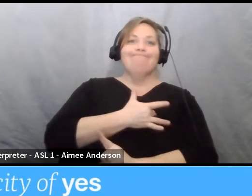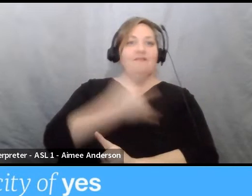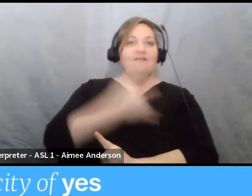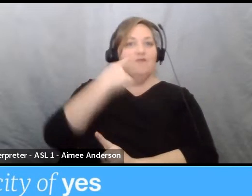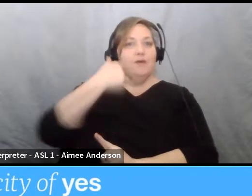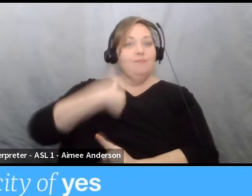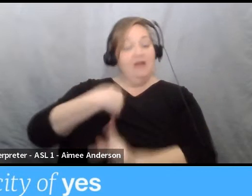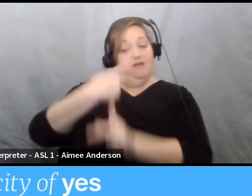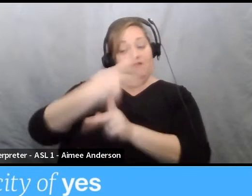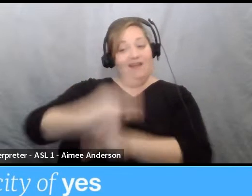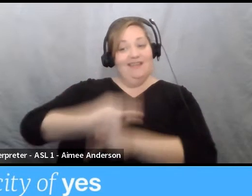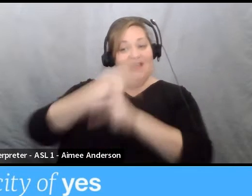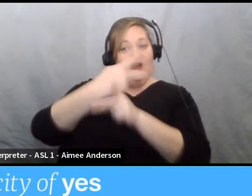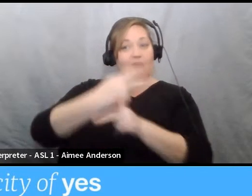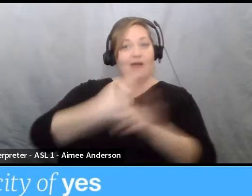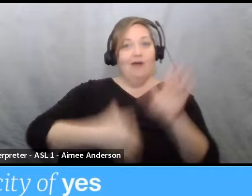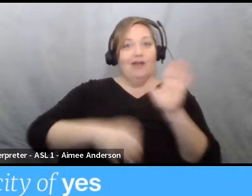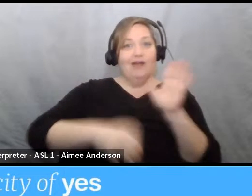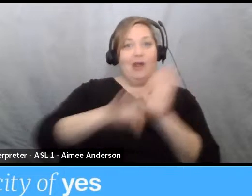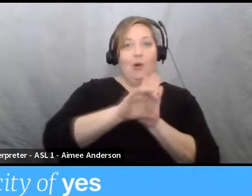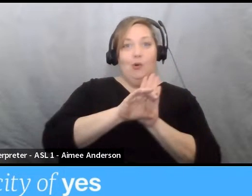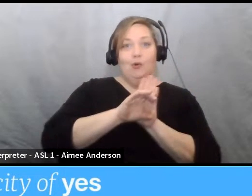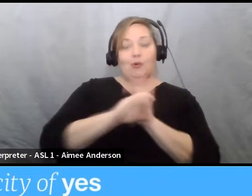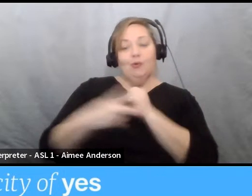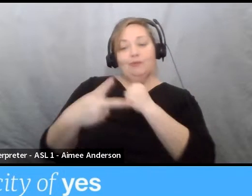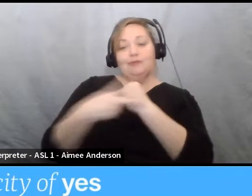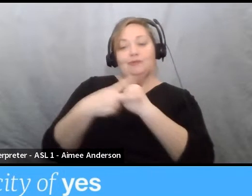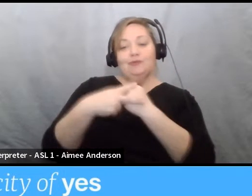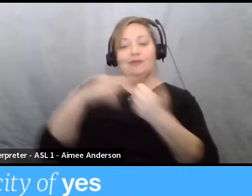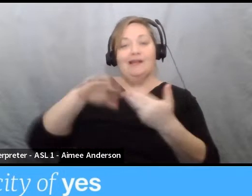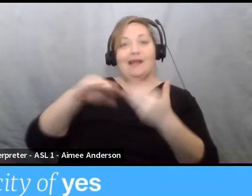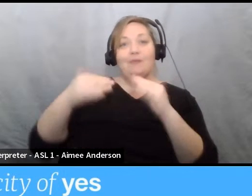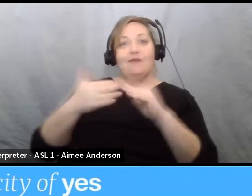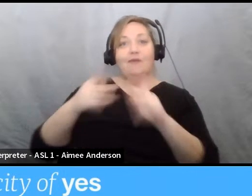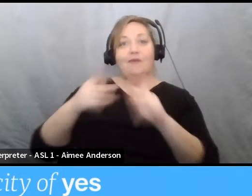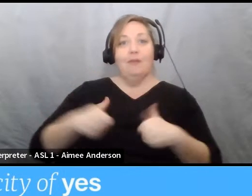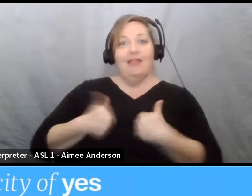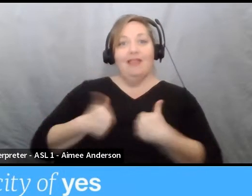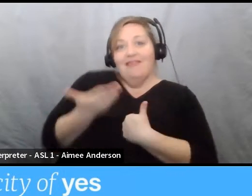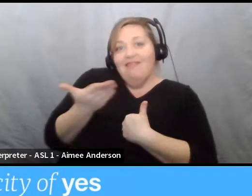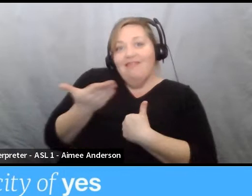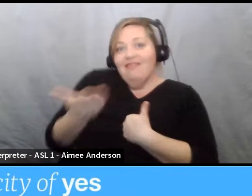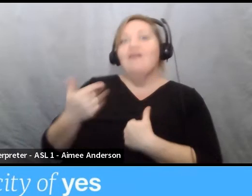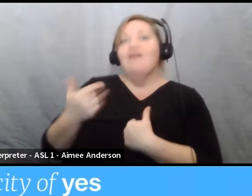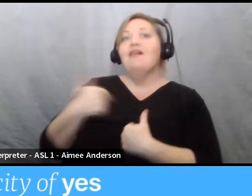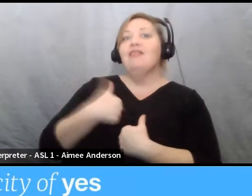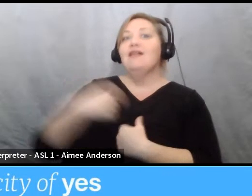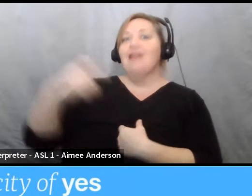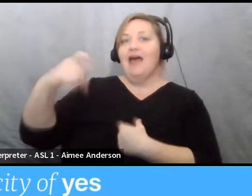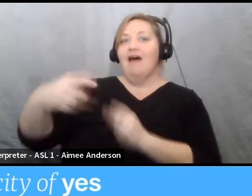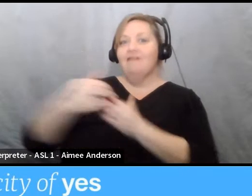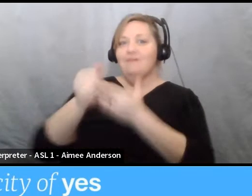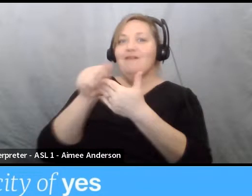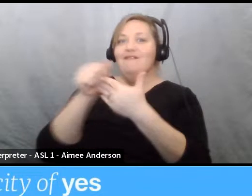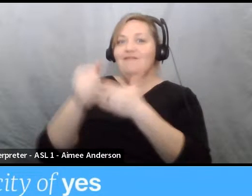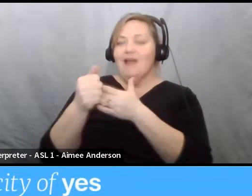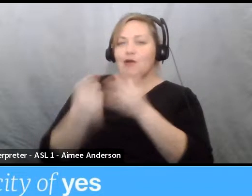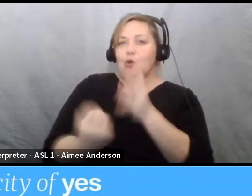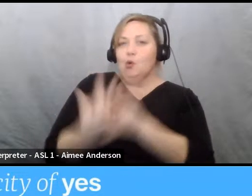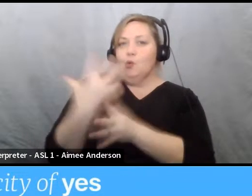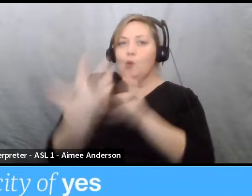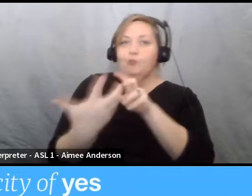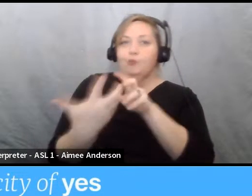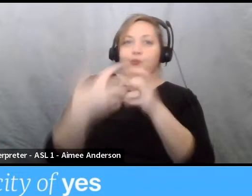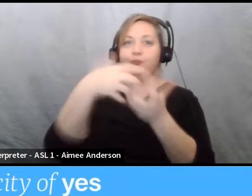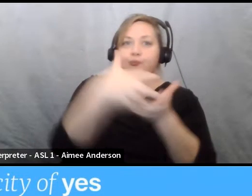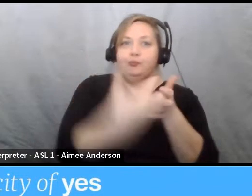neighborhood character, if we care about preserving neighborhoods for the people who live there, then they have to be able to flex and grow a little bit. And I